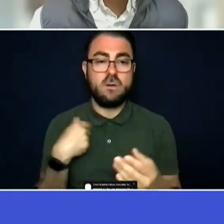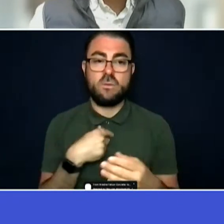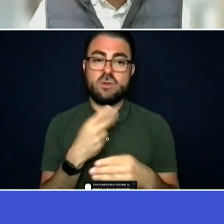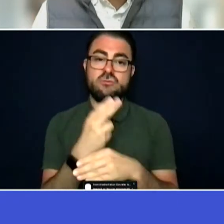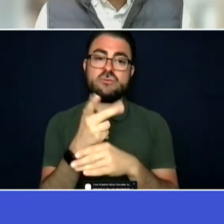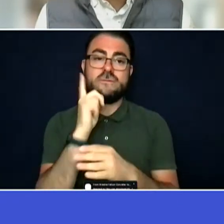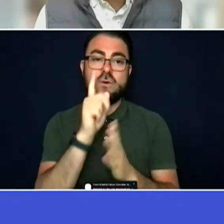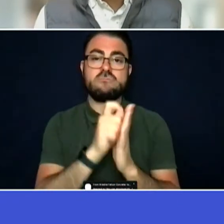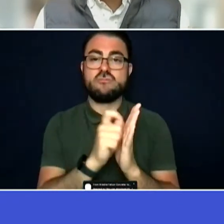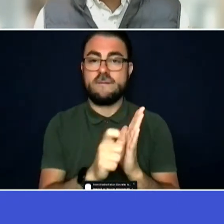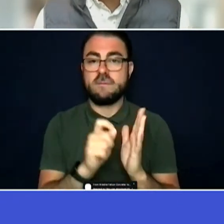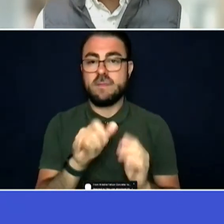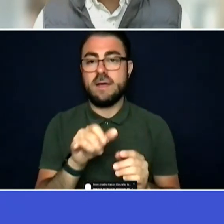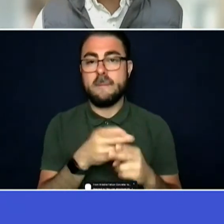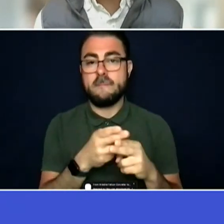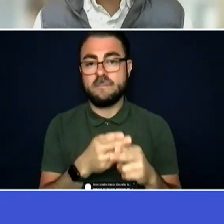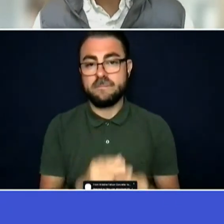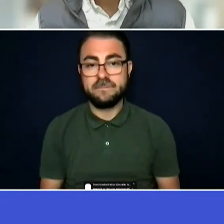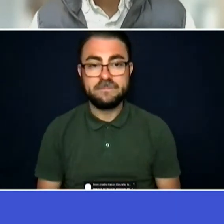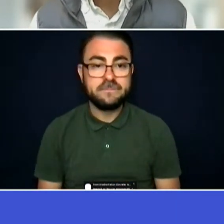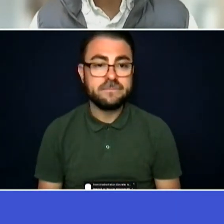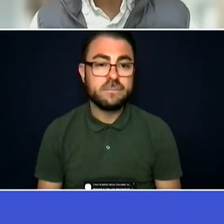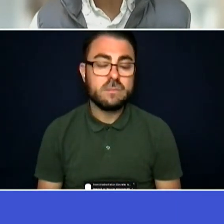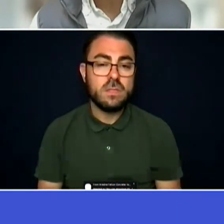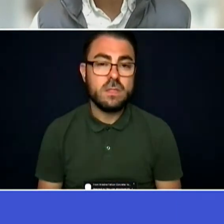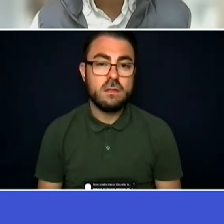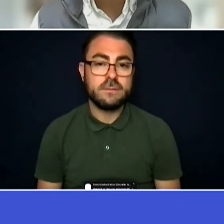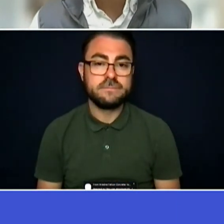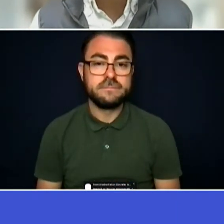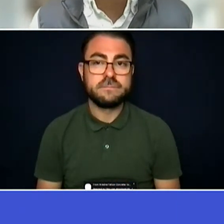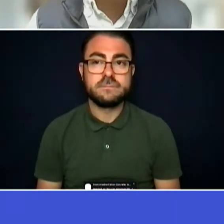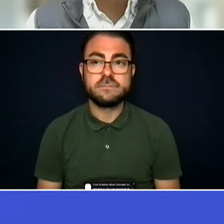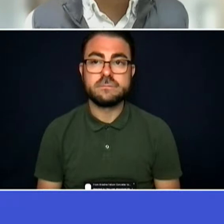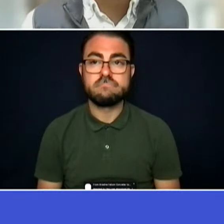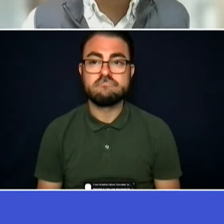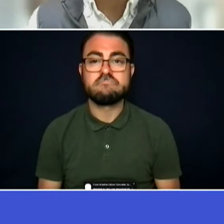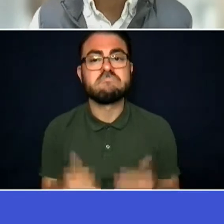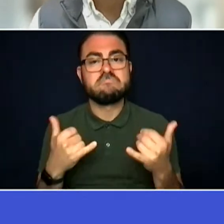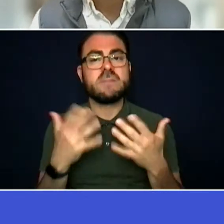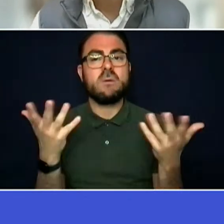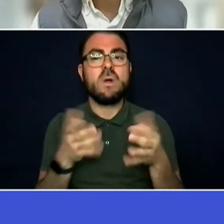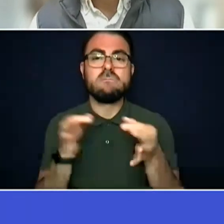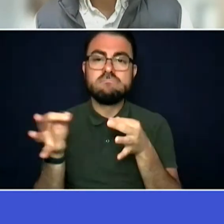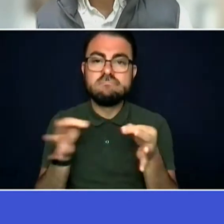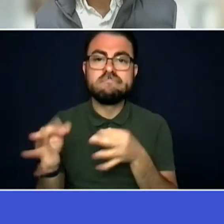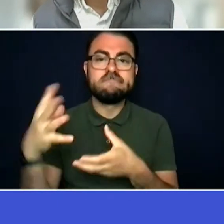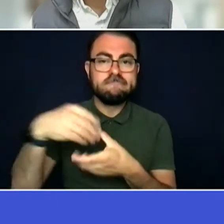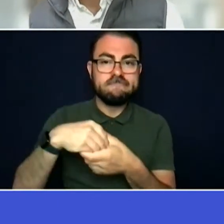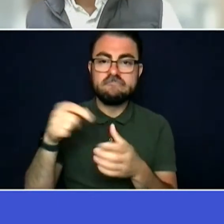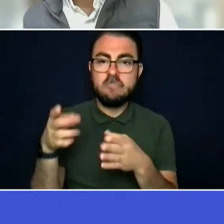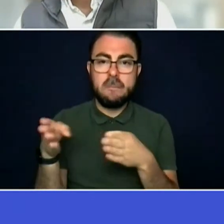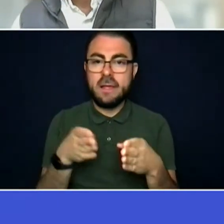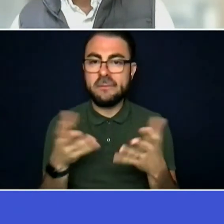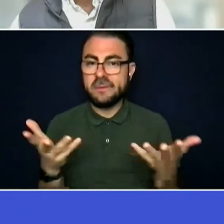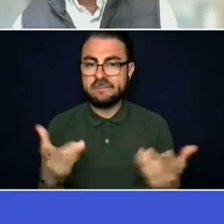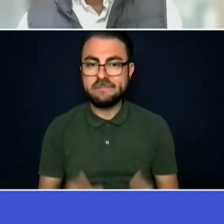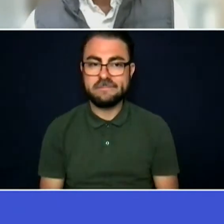So with that, let's jump into what is actually within the full draft of the climate investment plan.